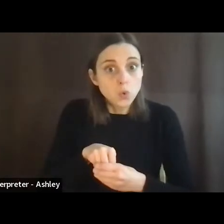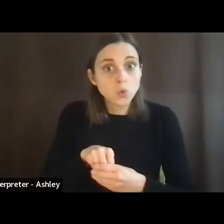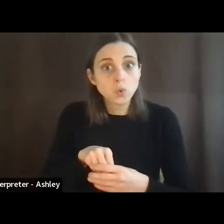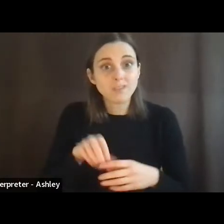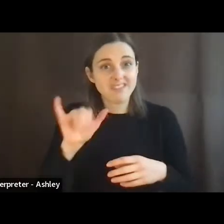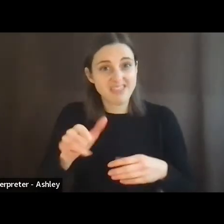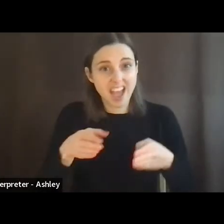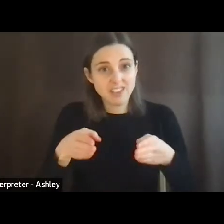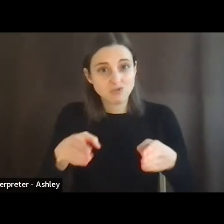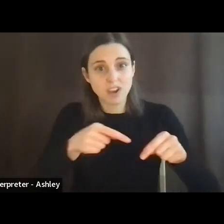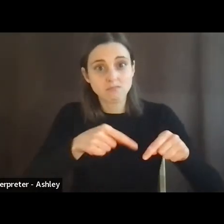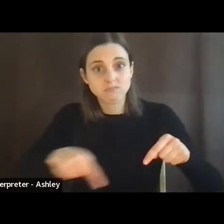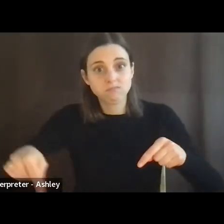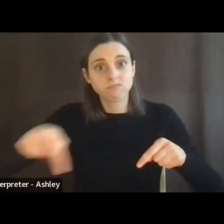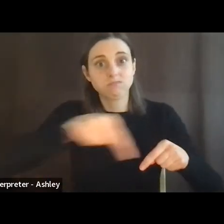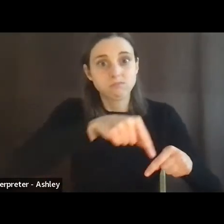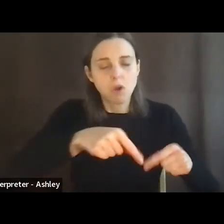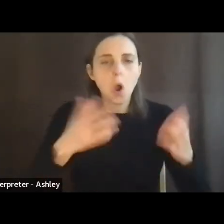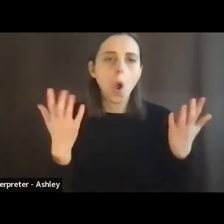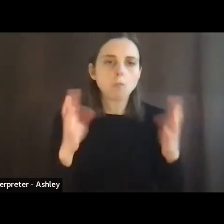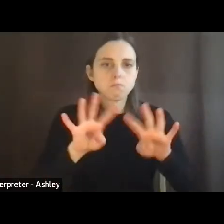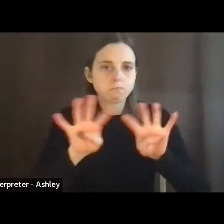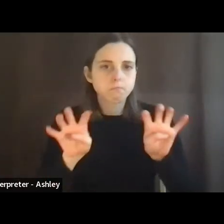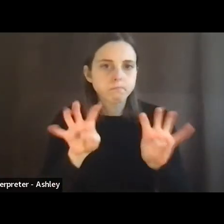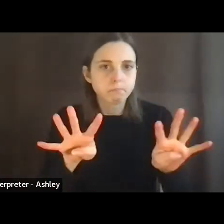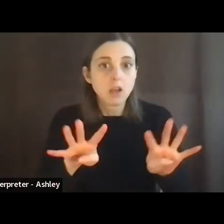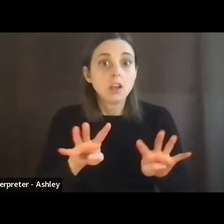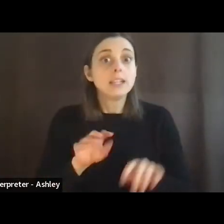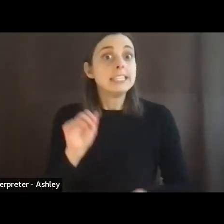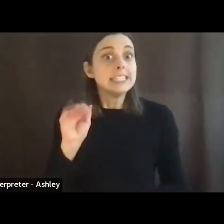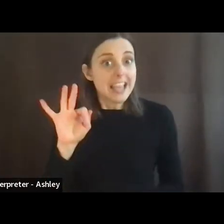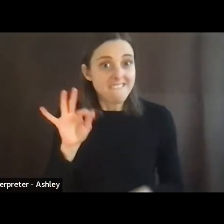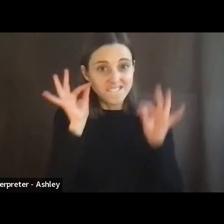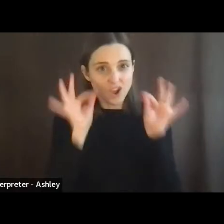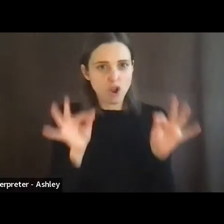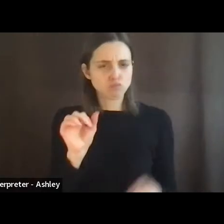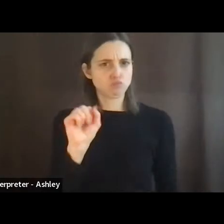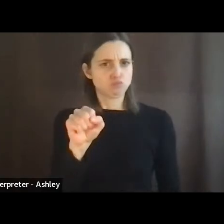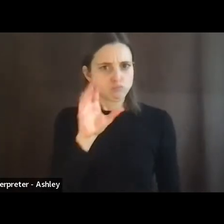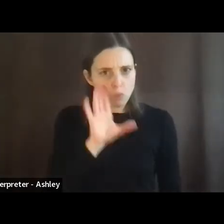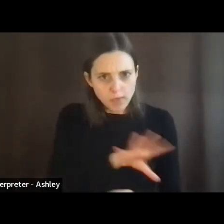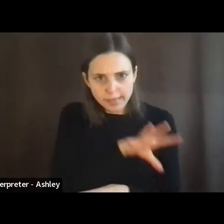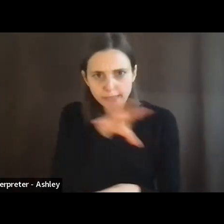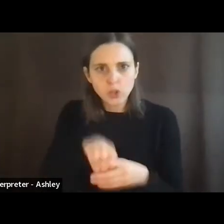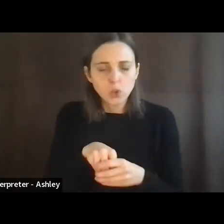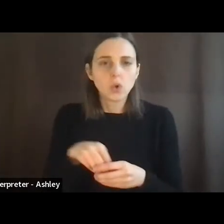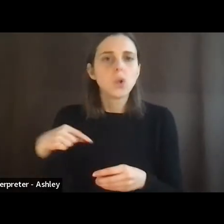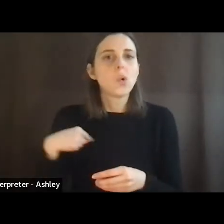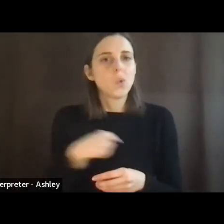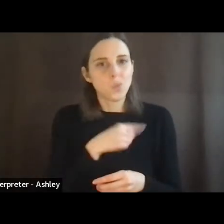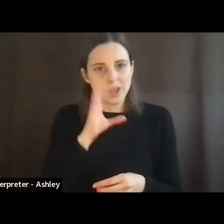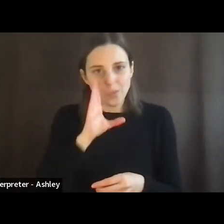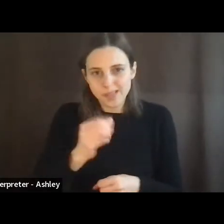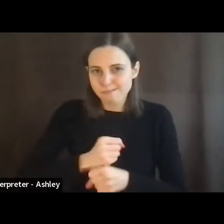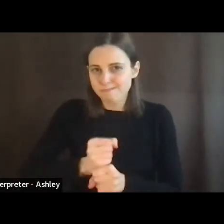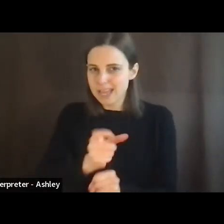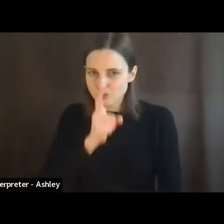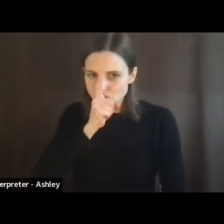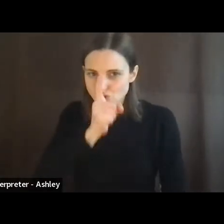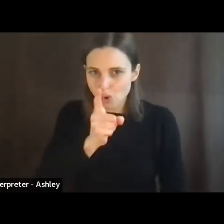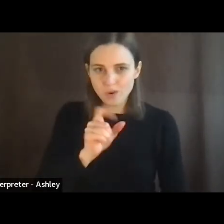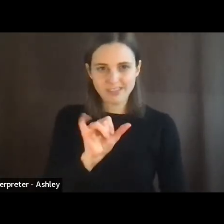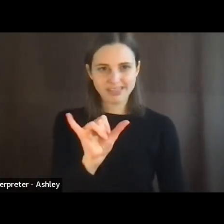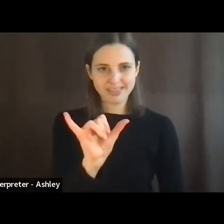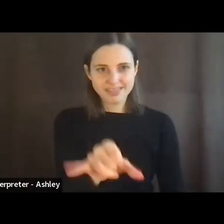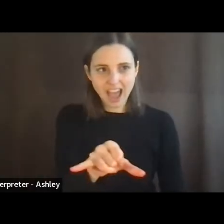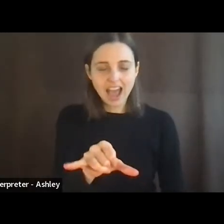are built to the most robust and modern standards, to where if we're